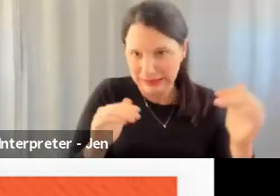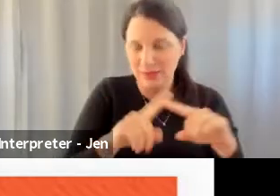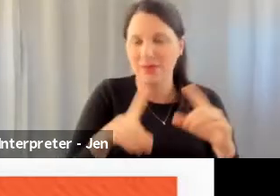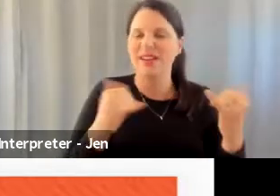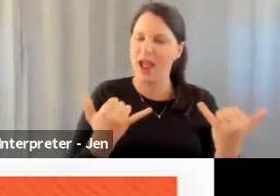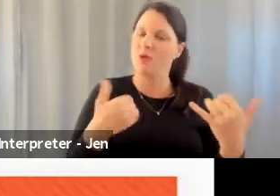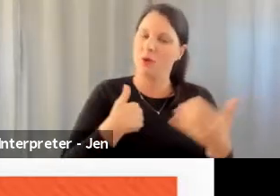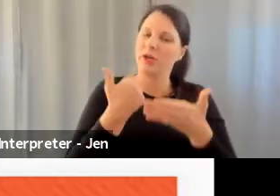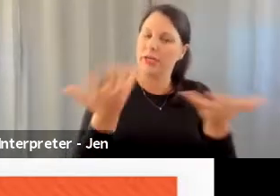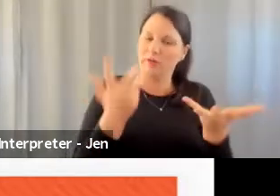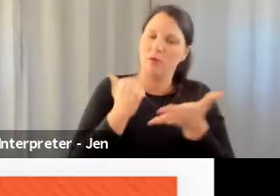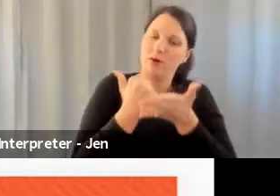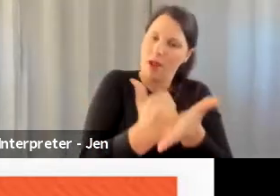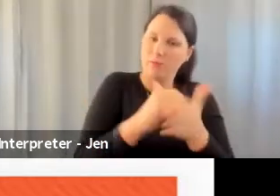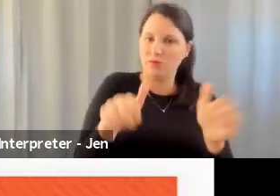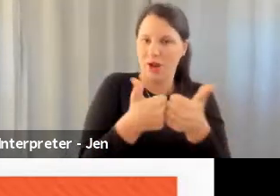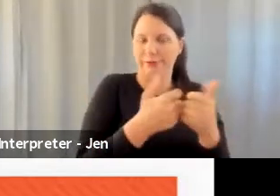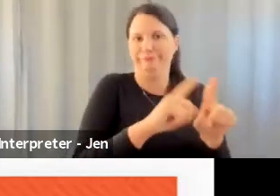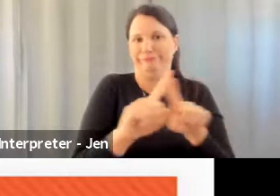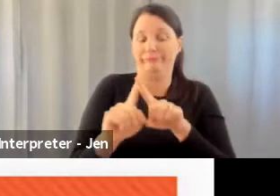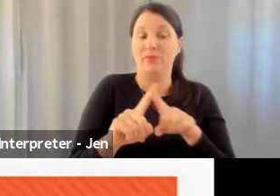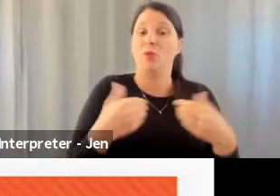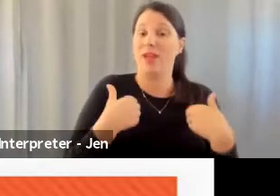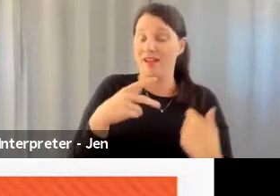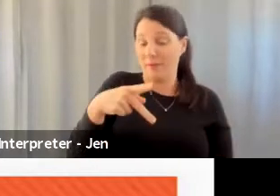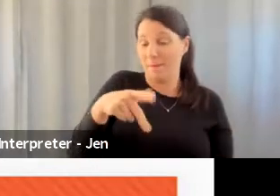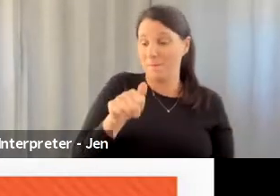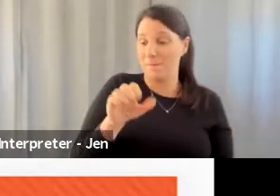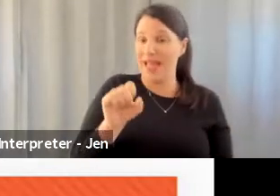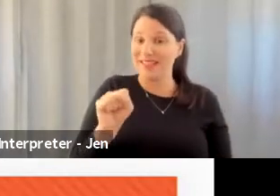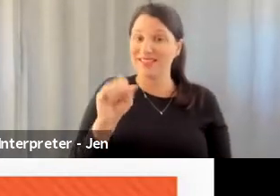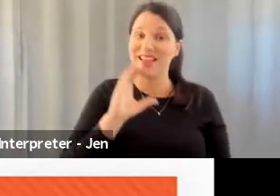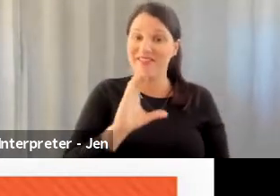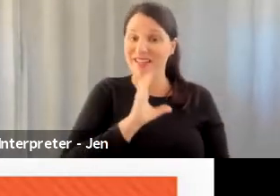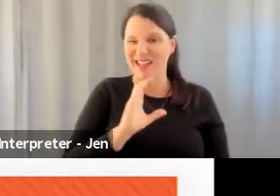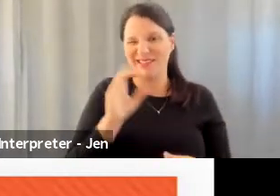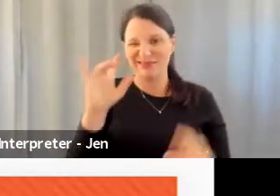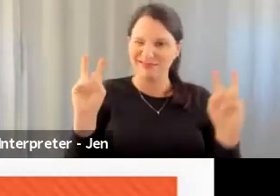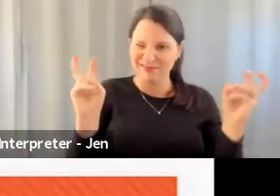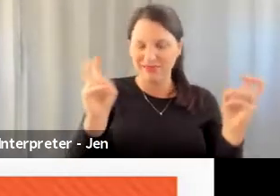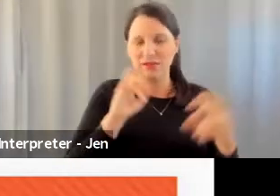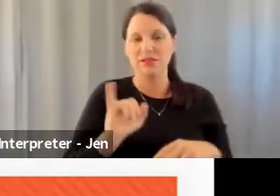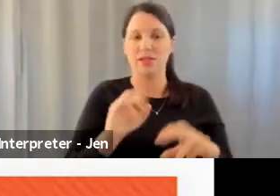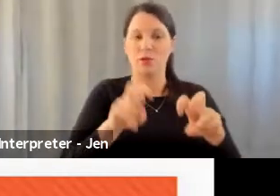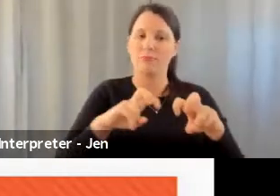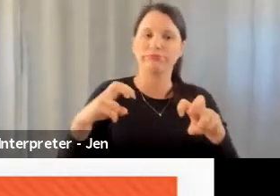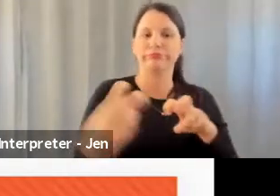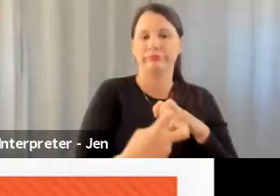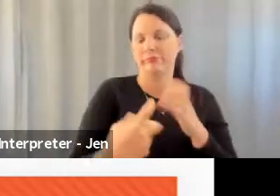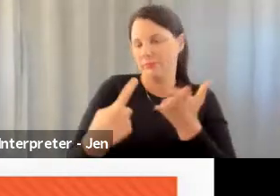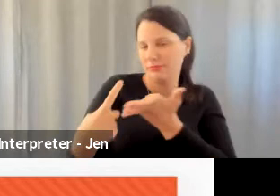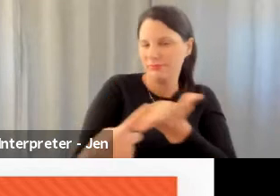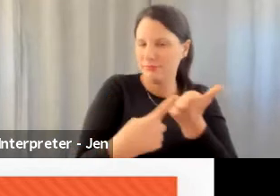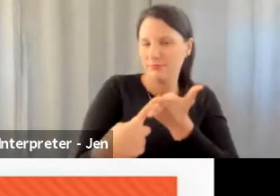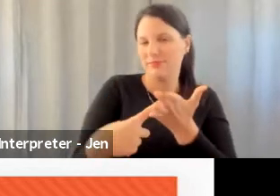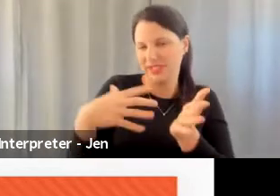We offer a PASS Cafe where you can sit and work independently with peers and bring food through gift cards to assist with the study process. Our